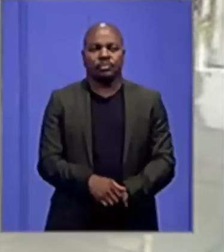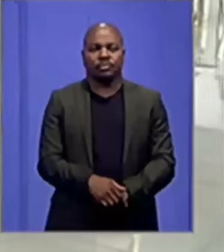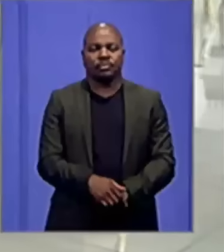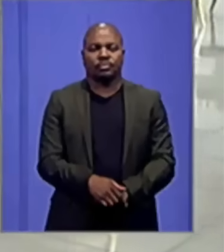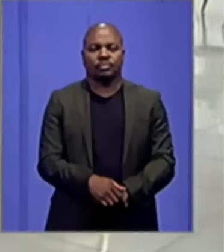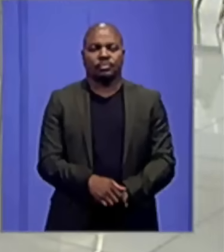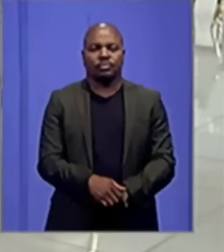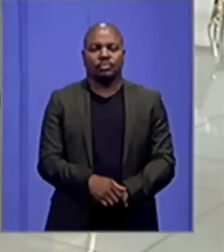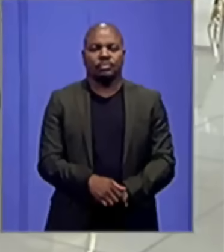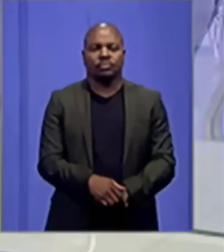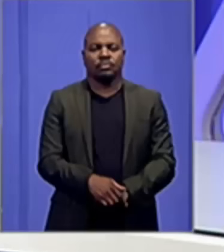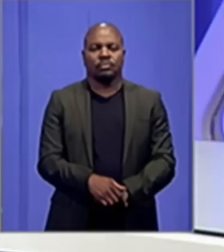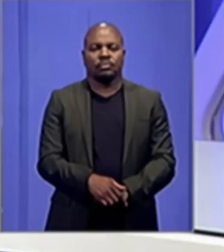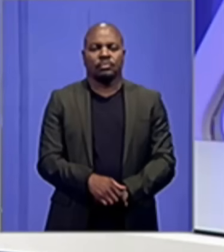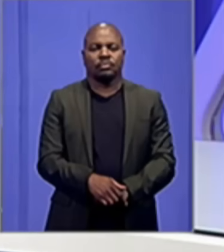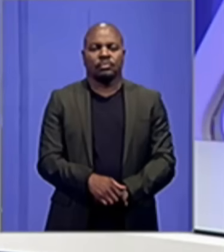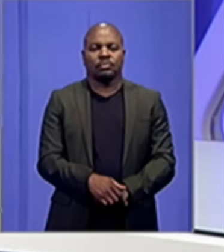News, Mahikeng.